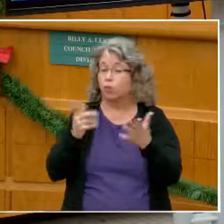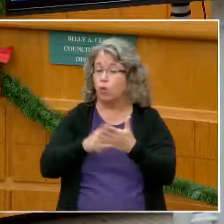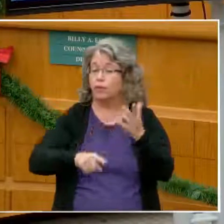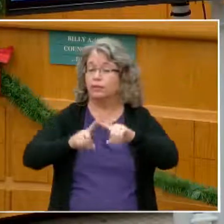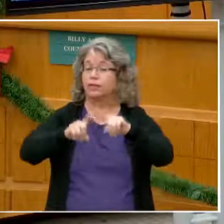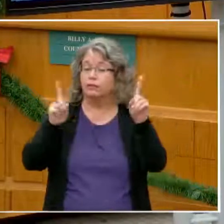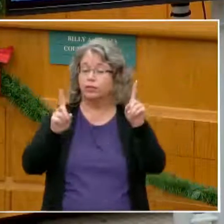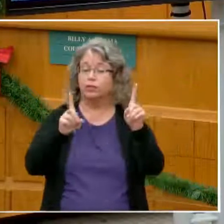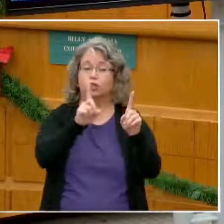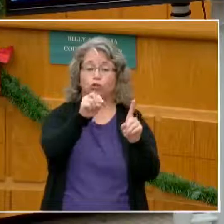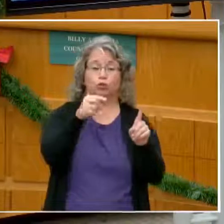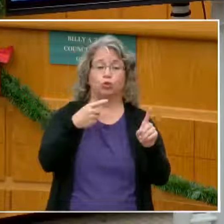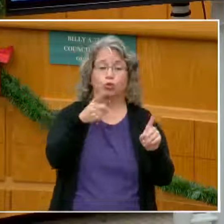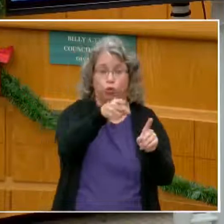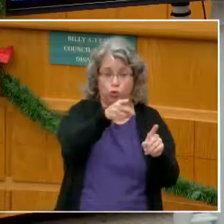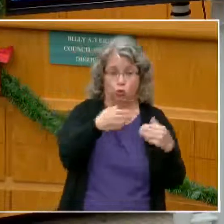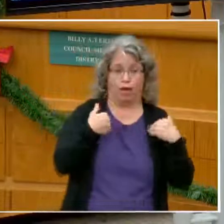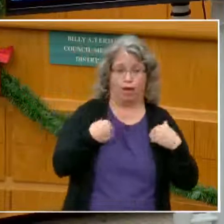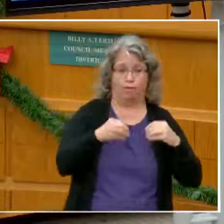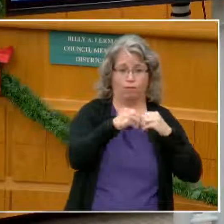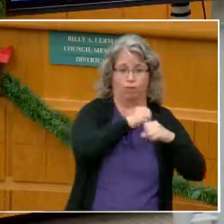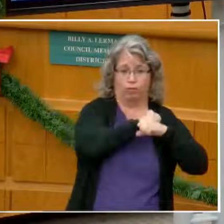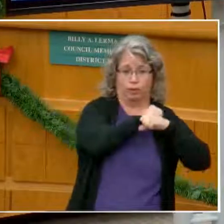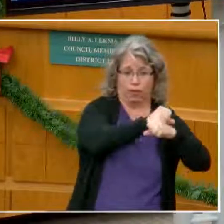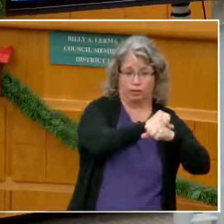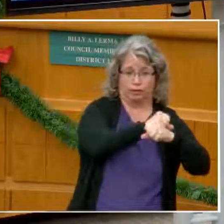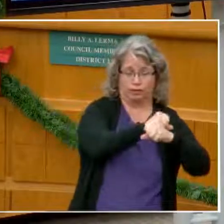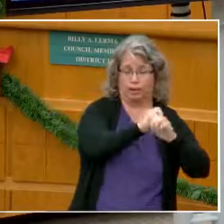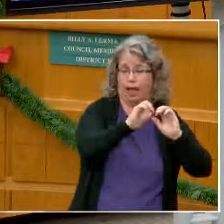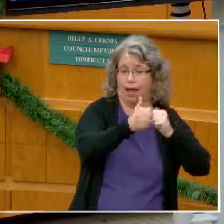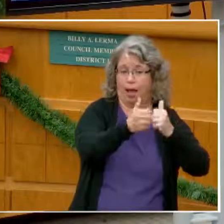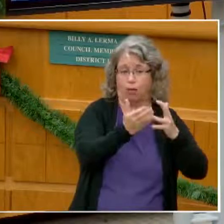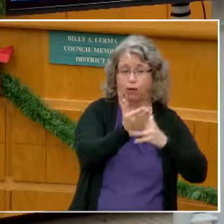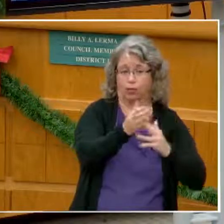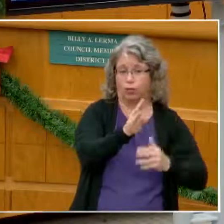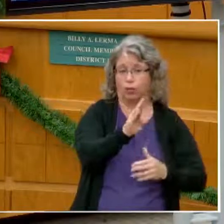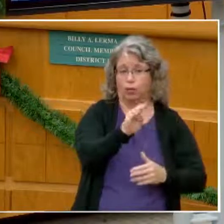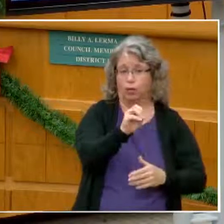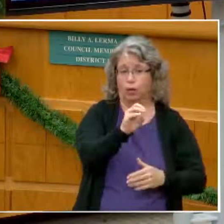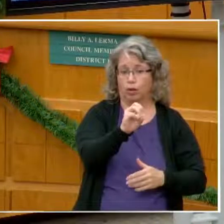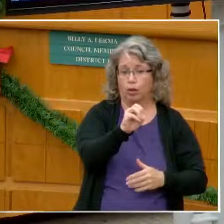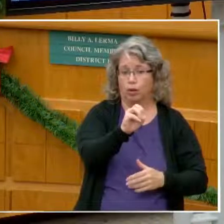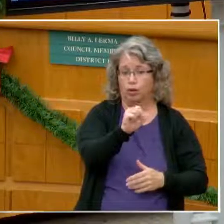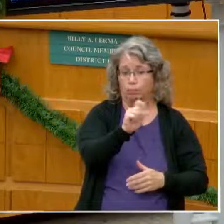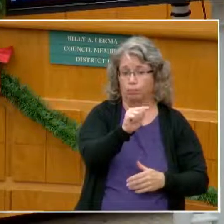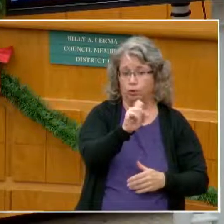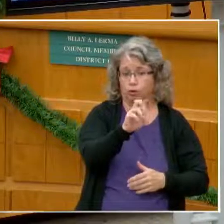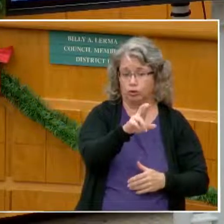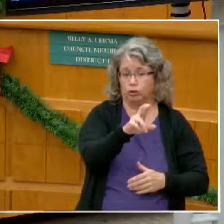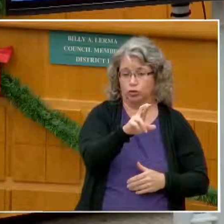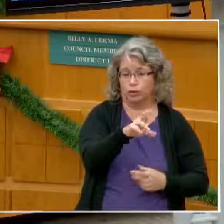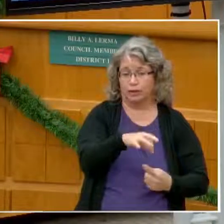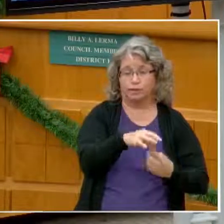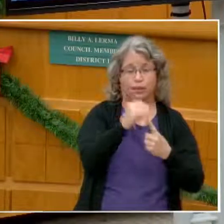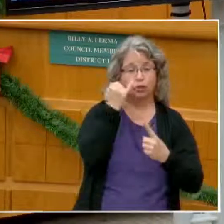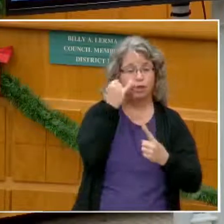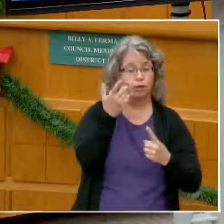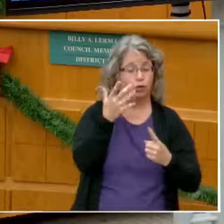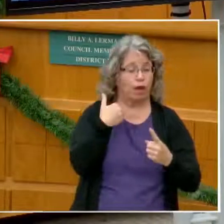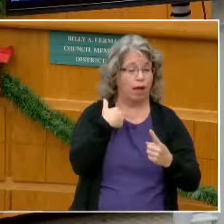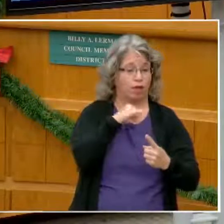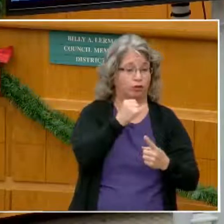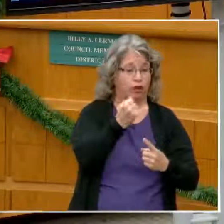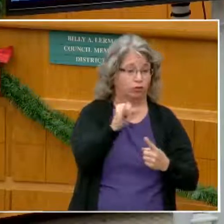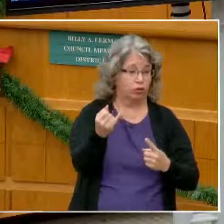you get that additional protection is getting your booster shot. Especially if you had a Johnson & Johnson vaccine initially, you